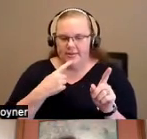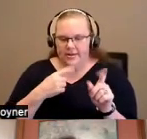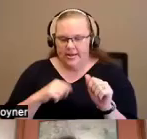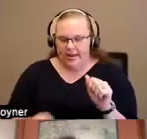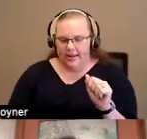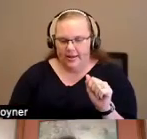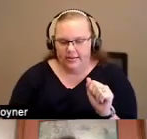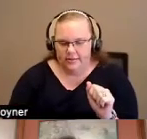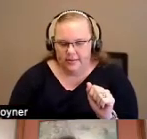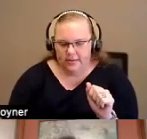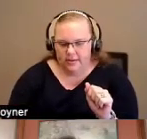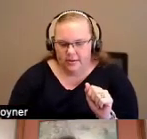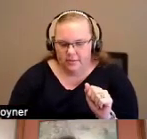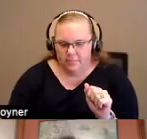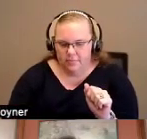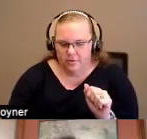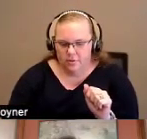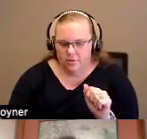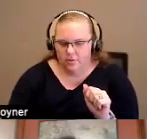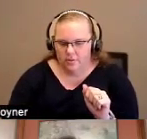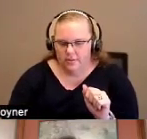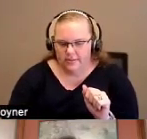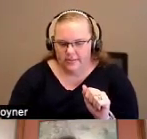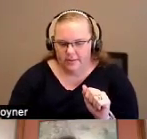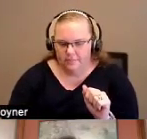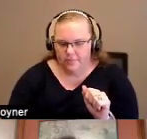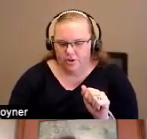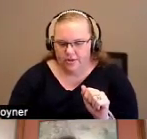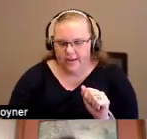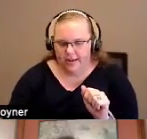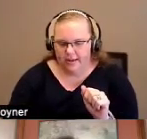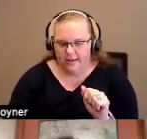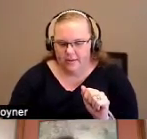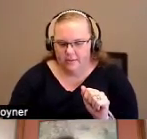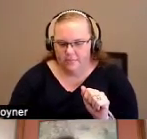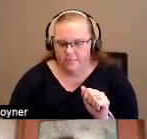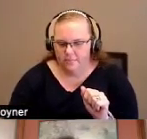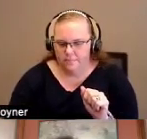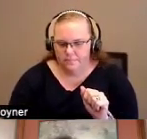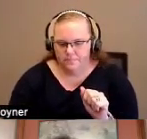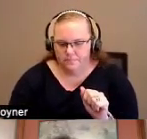this. And um, let's see, she had,